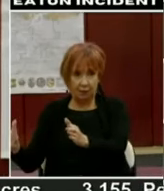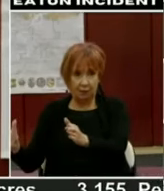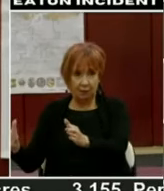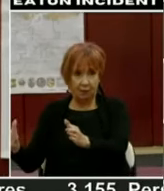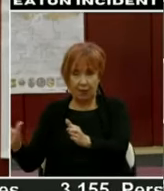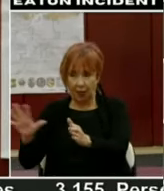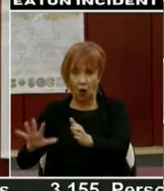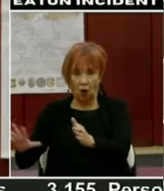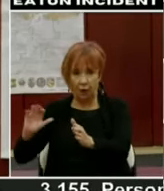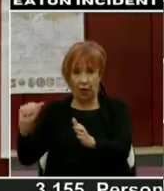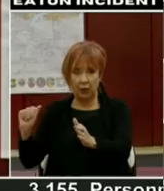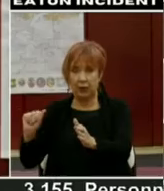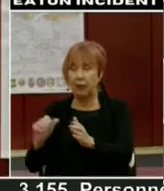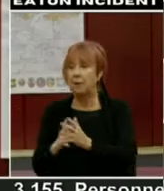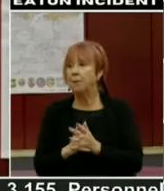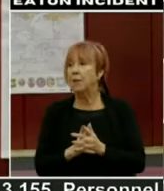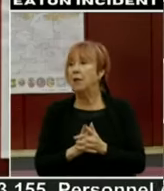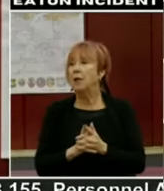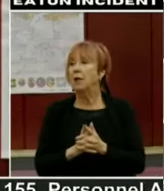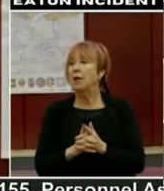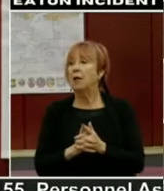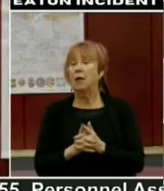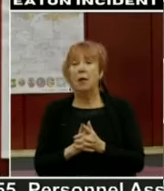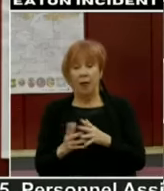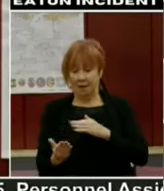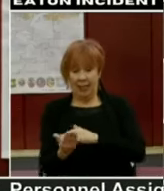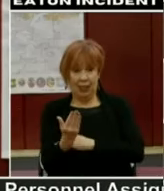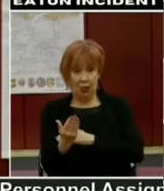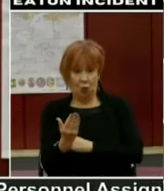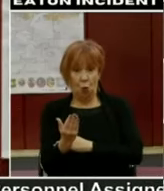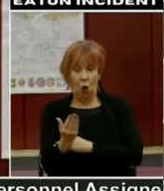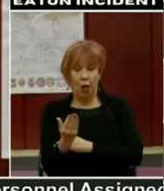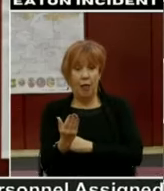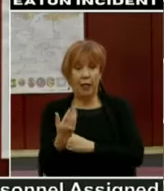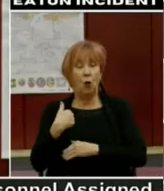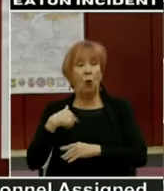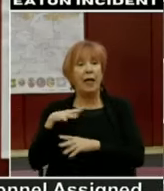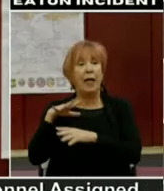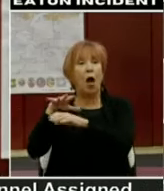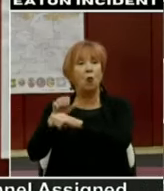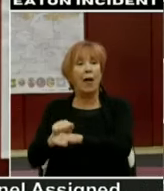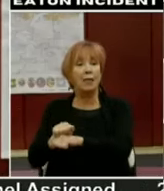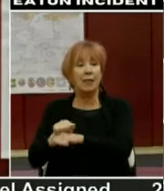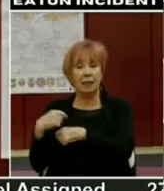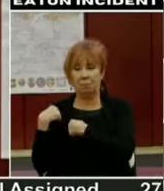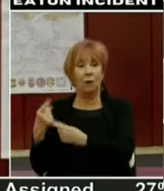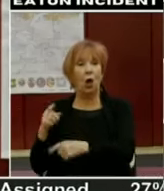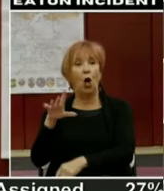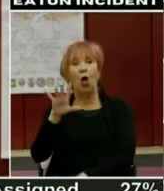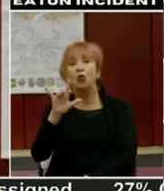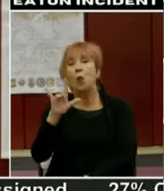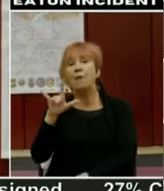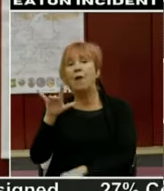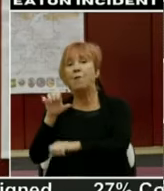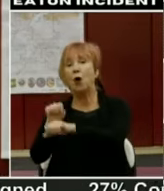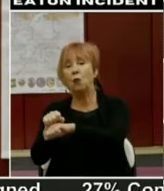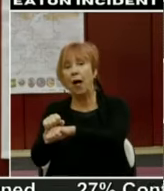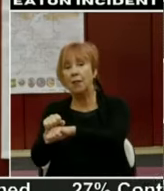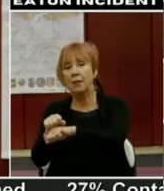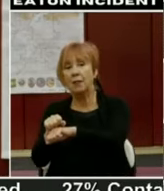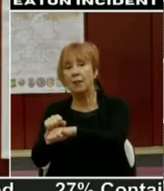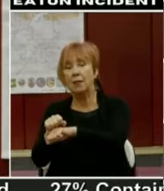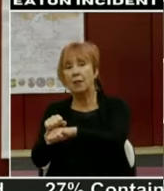Altadena. As of this morning, we've made 25 arrests. Some of those arrests were